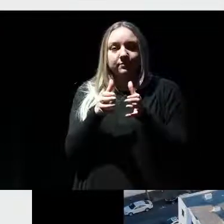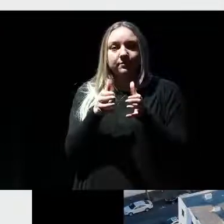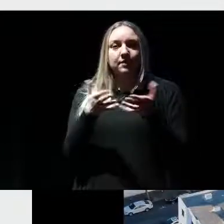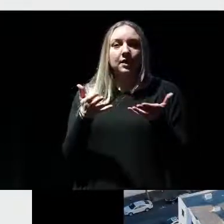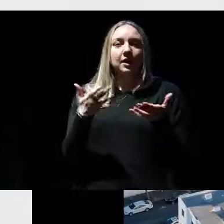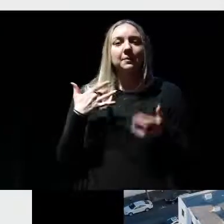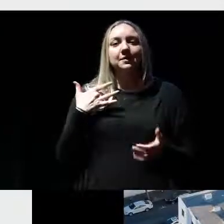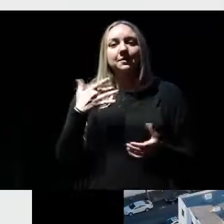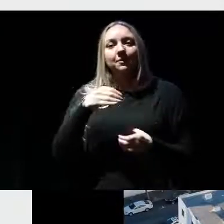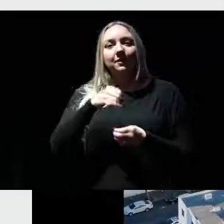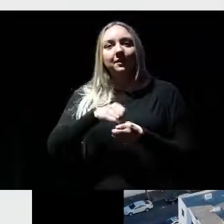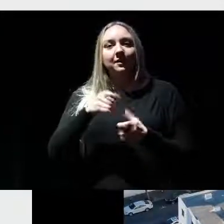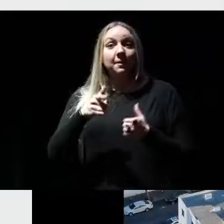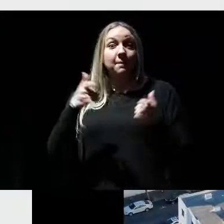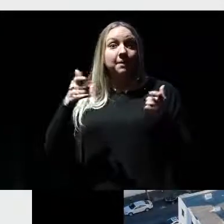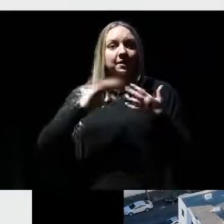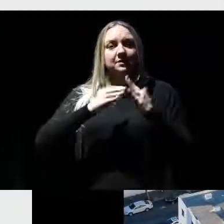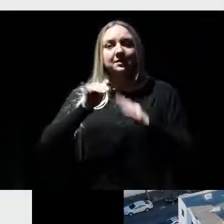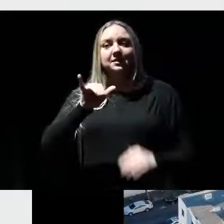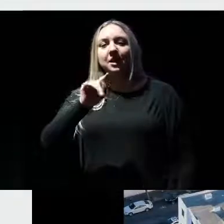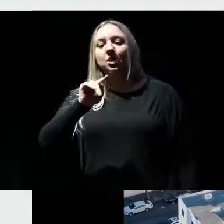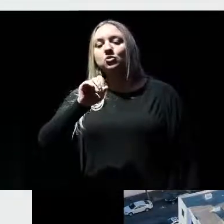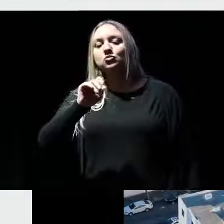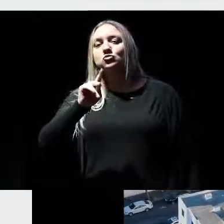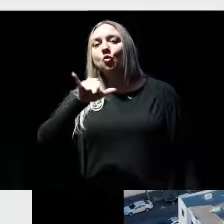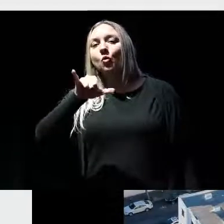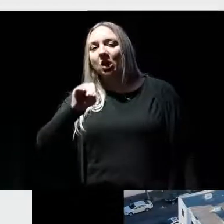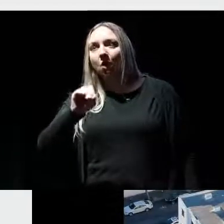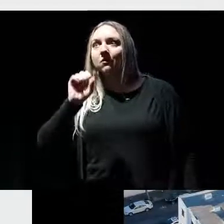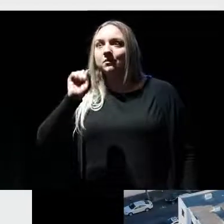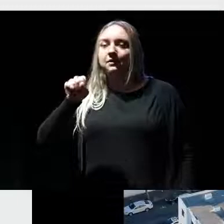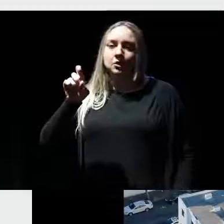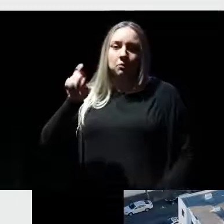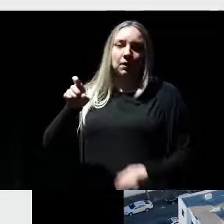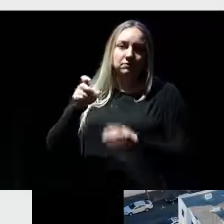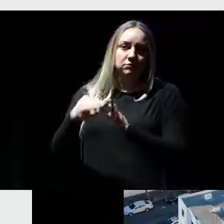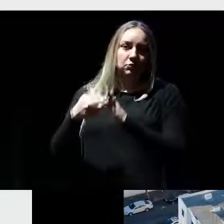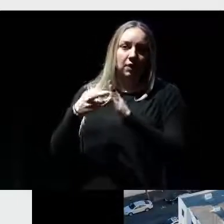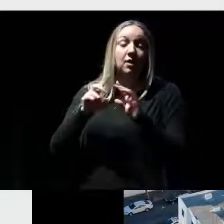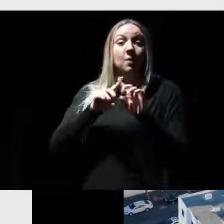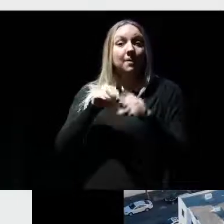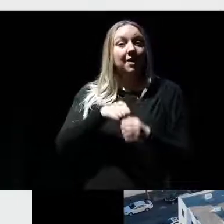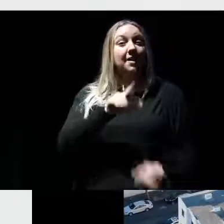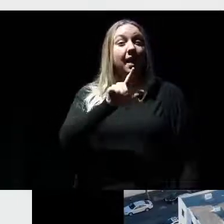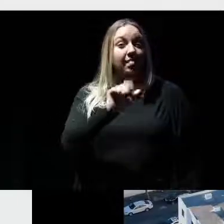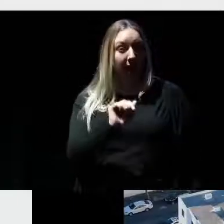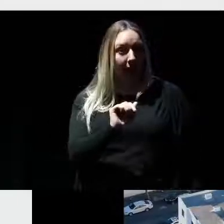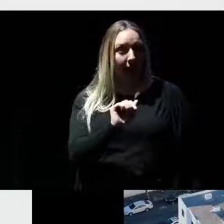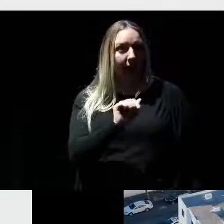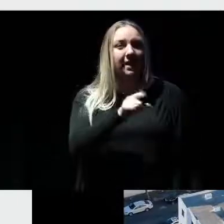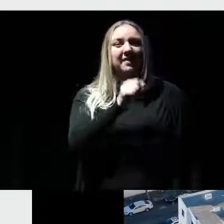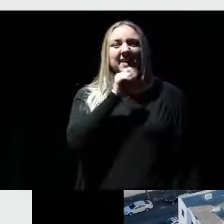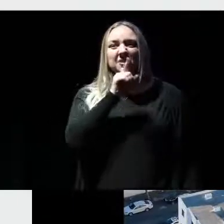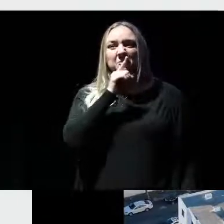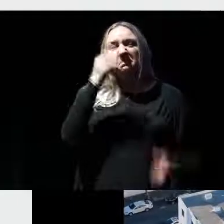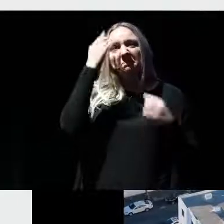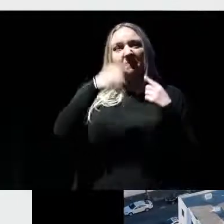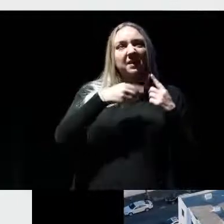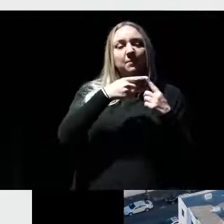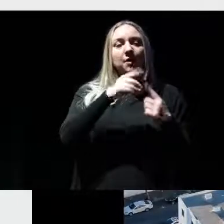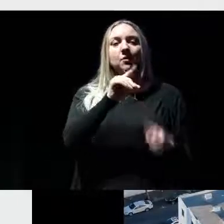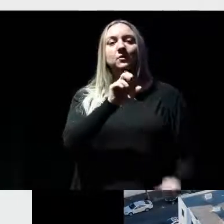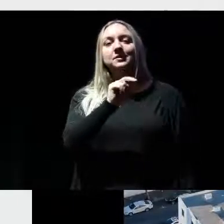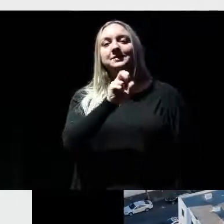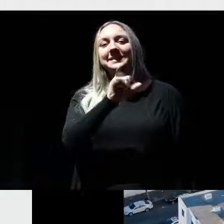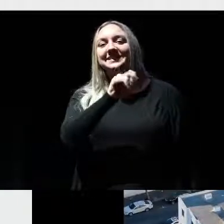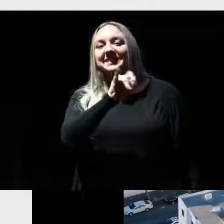like Tokyo, for instance. But in Los Angeles, density is a completely new phenomena, even though it's something that